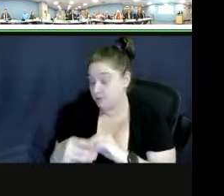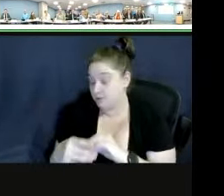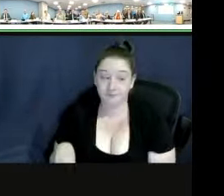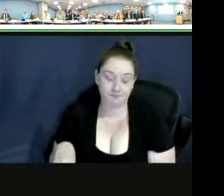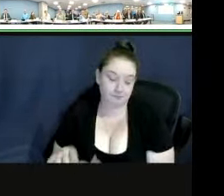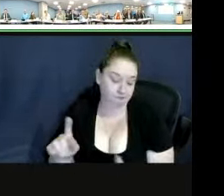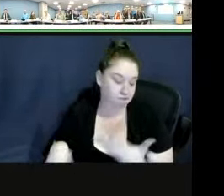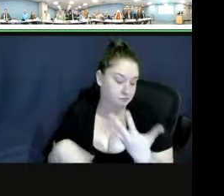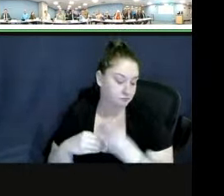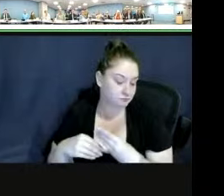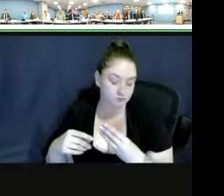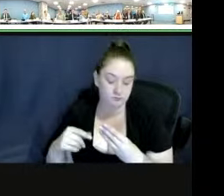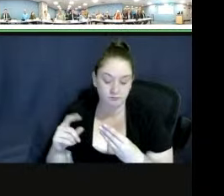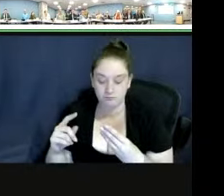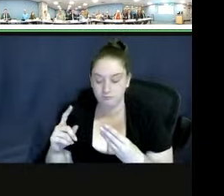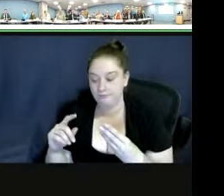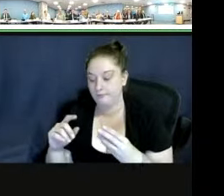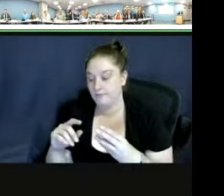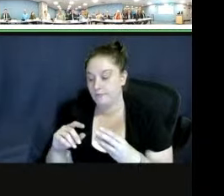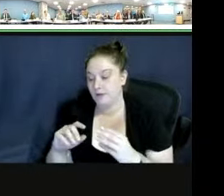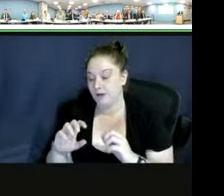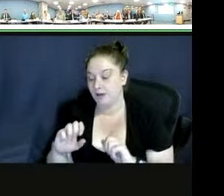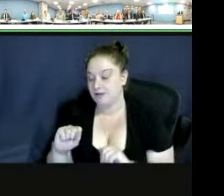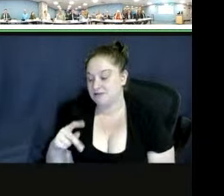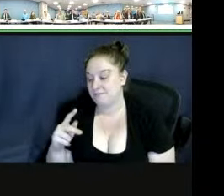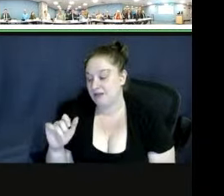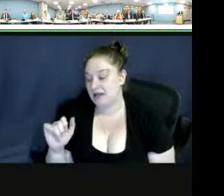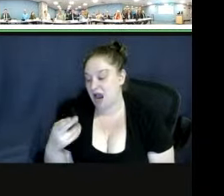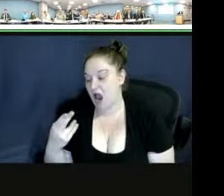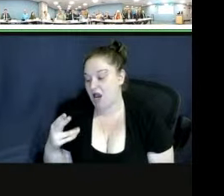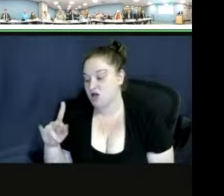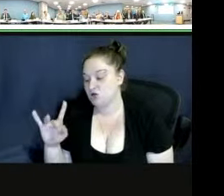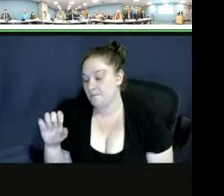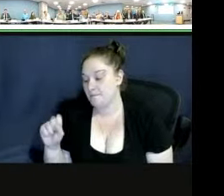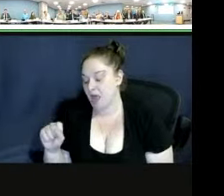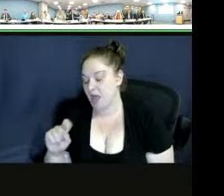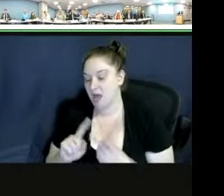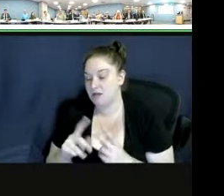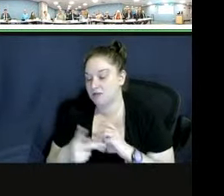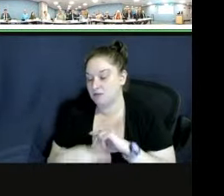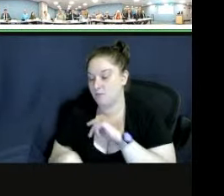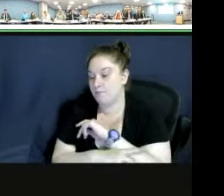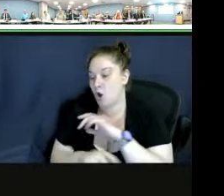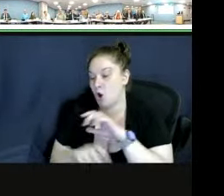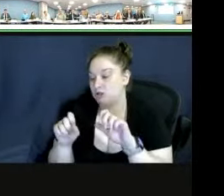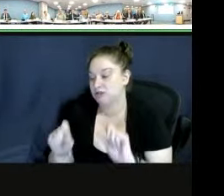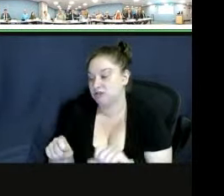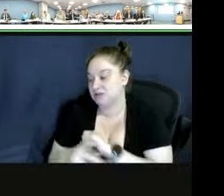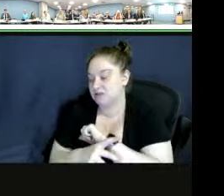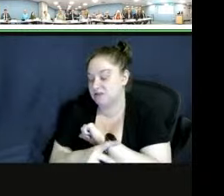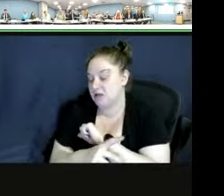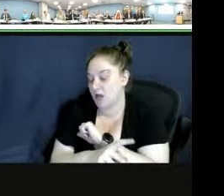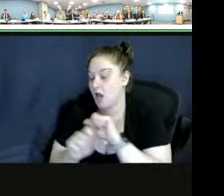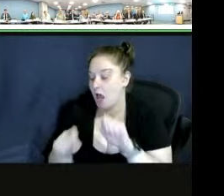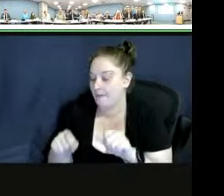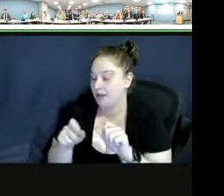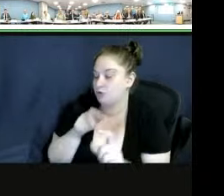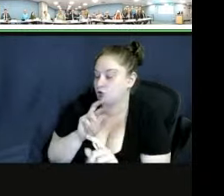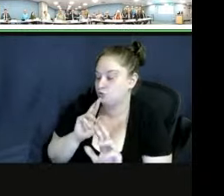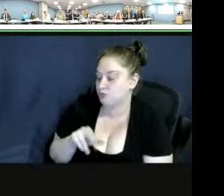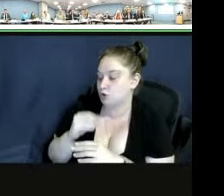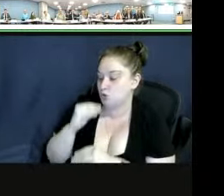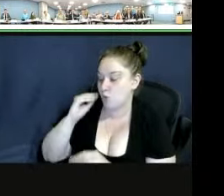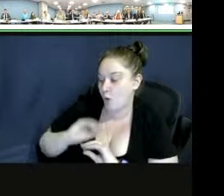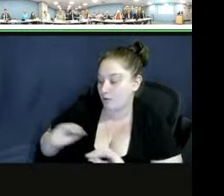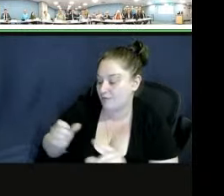as splash pads, our park staff ability to respond to our homelessness impacts in the parks, in addition